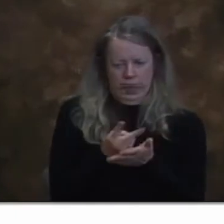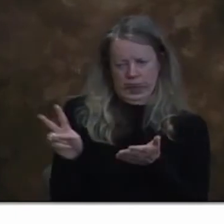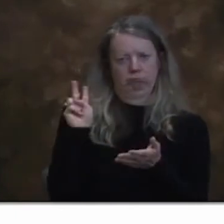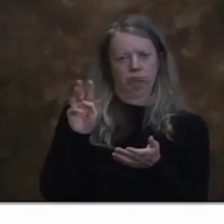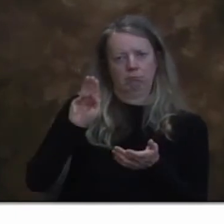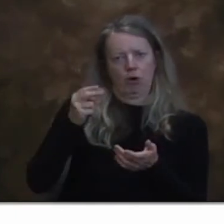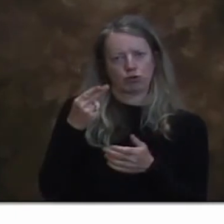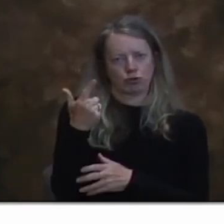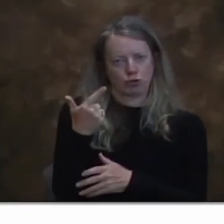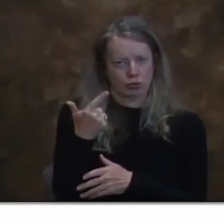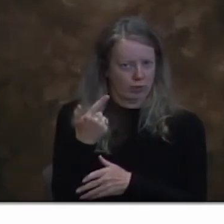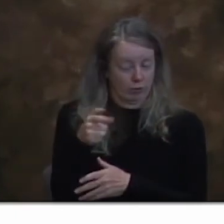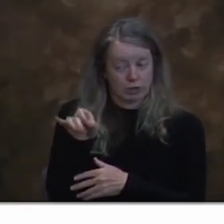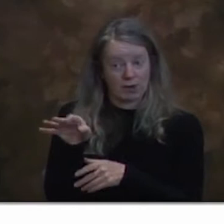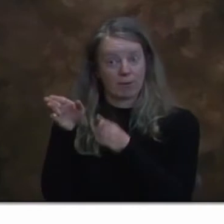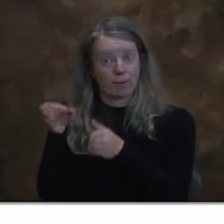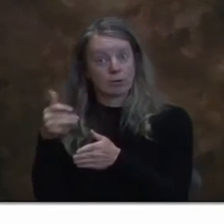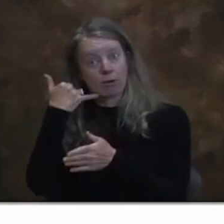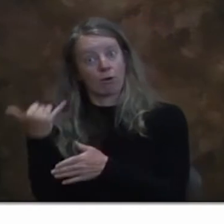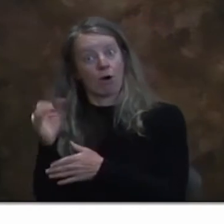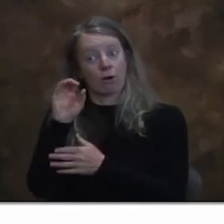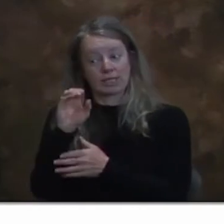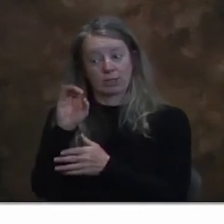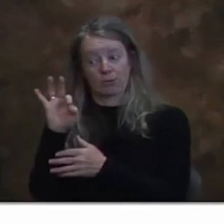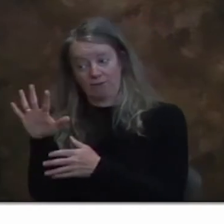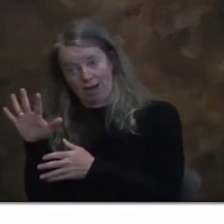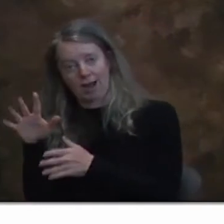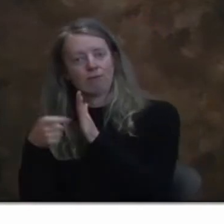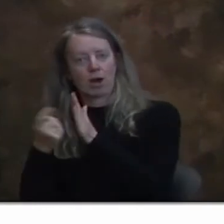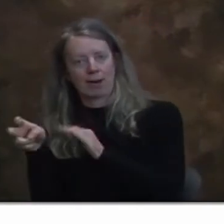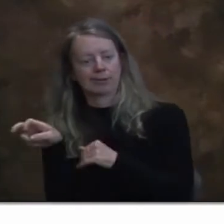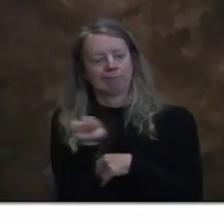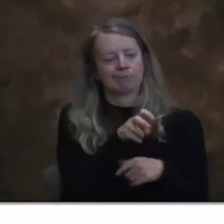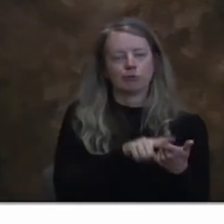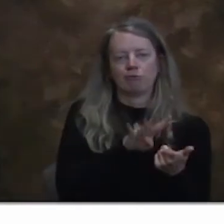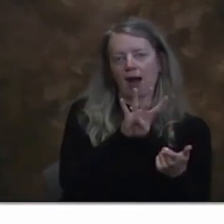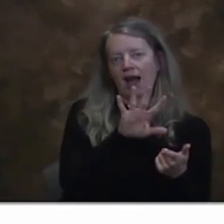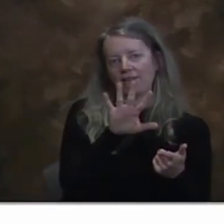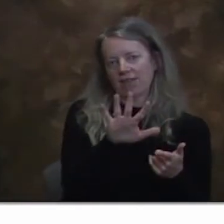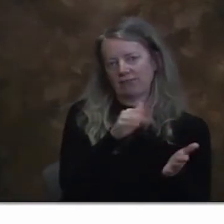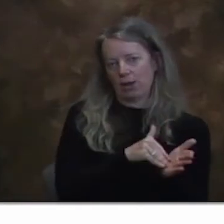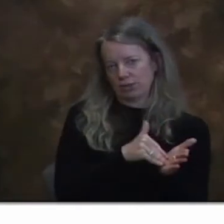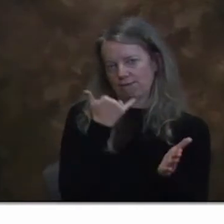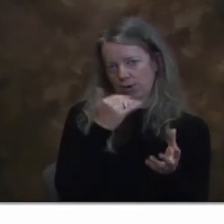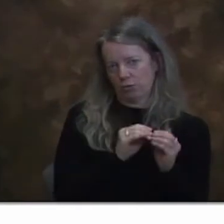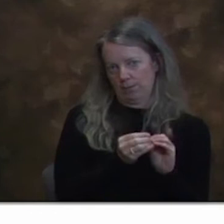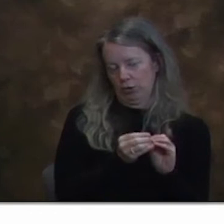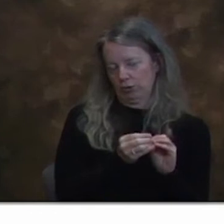were calling the 0095, it was automatically being forwarded over to the 5000, and we were answering those calls